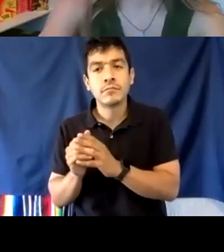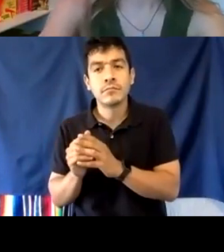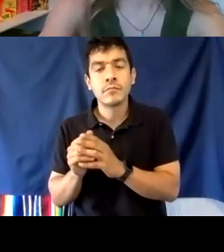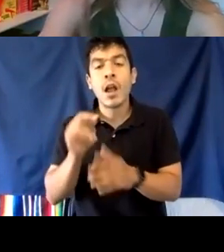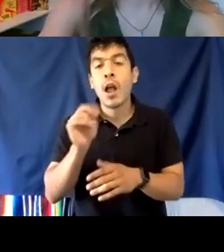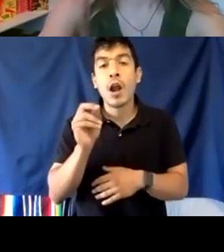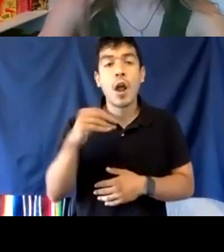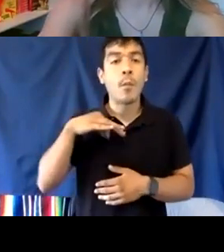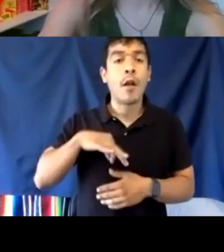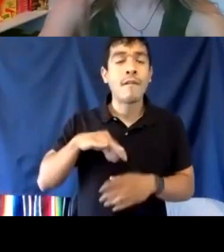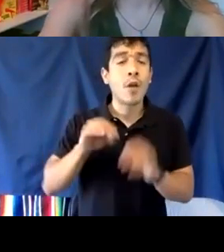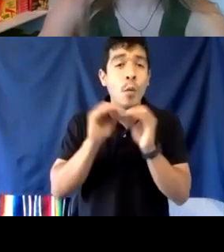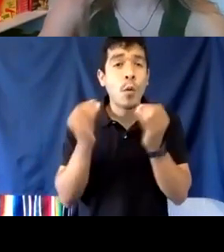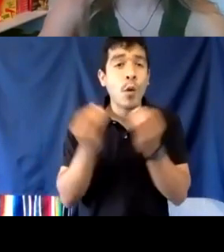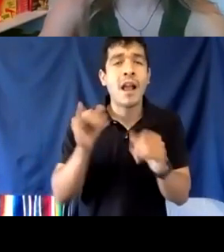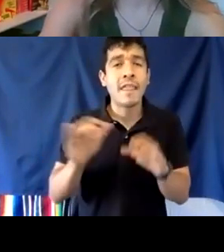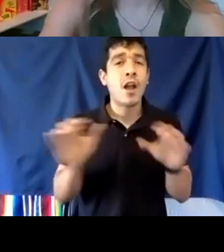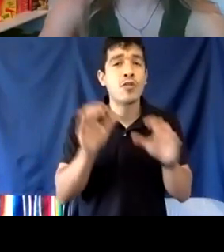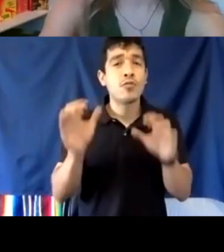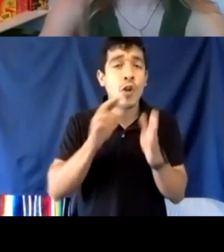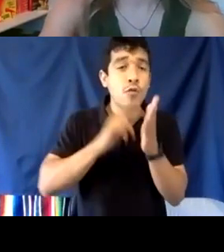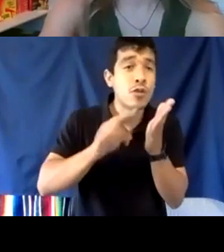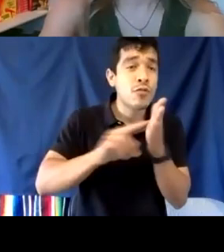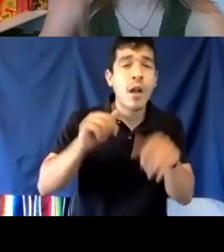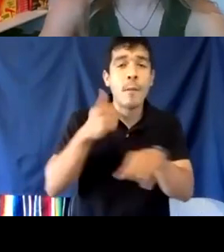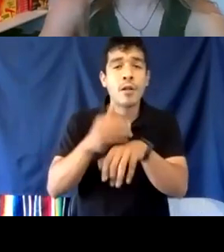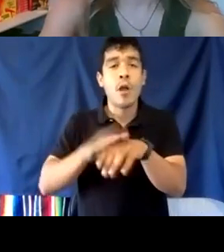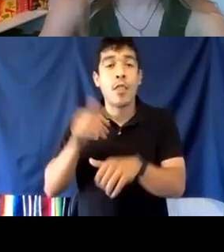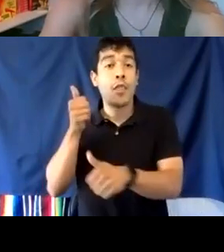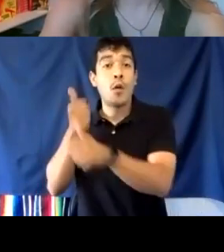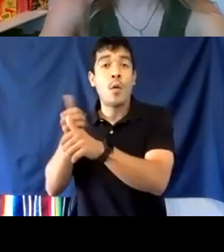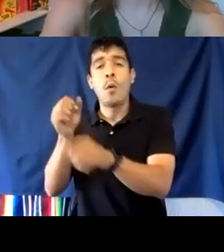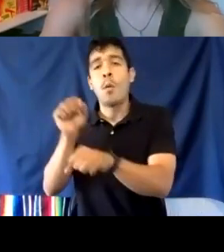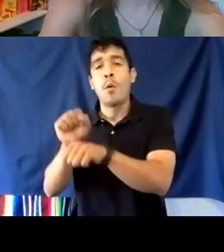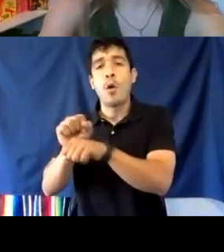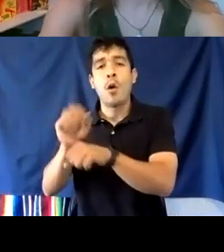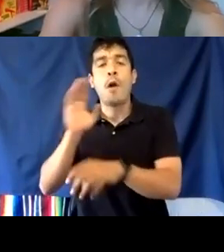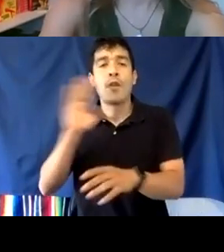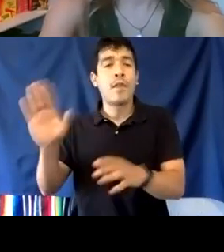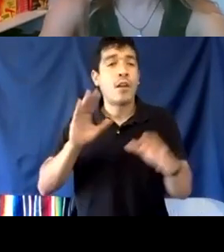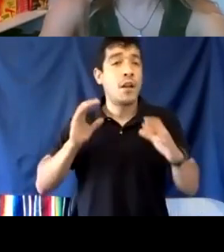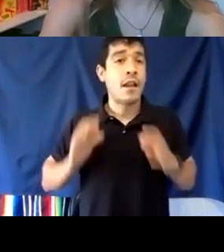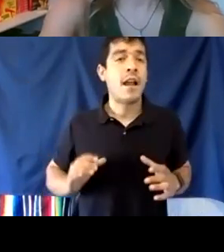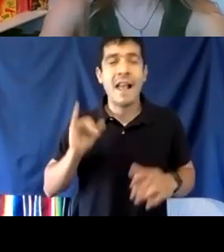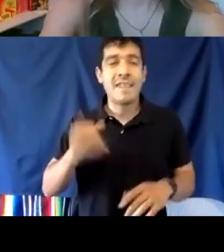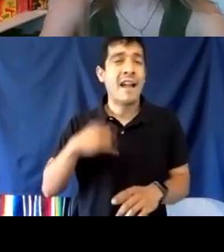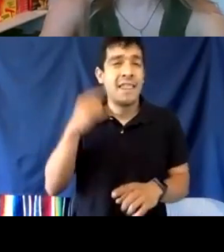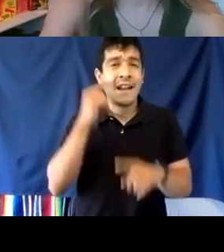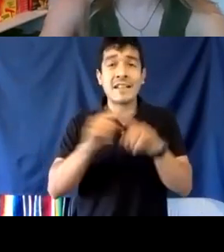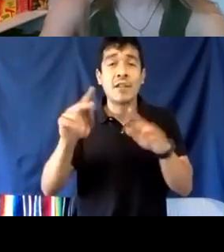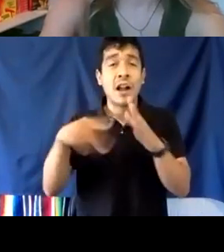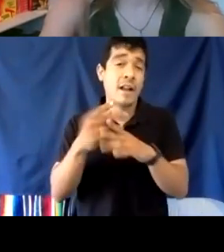nonprofit organizations that are doing research based upon their own work for the constituents, which is, you know, which I think is a different type of